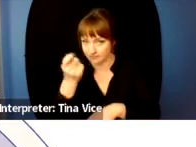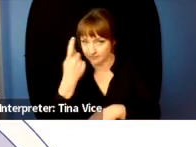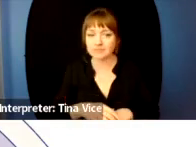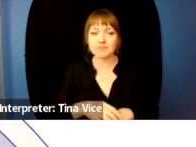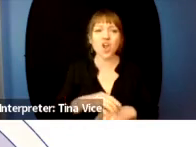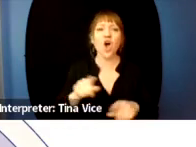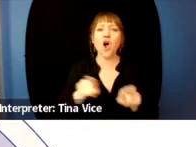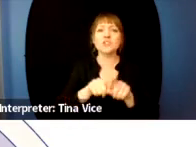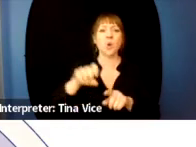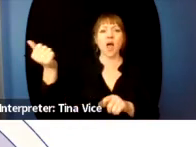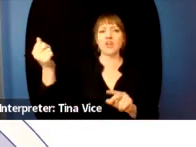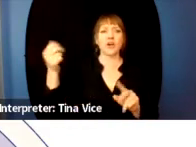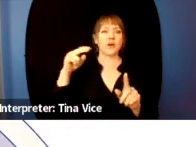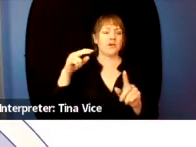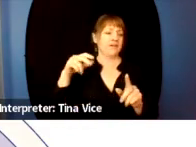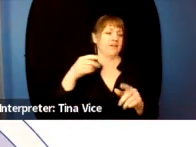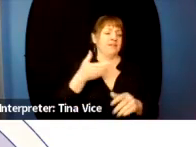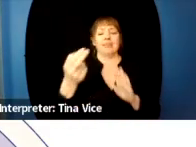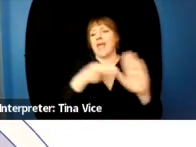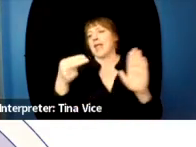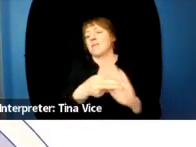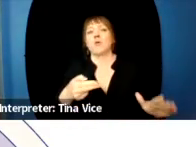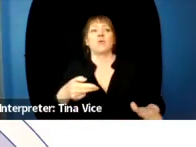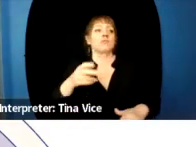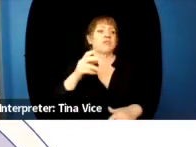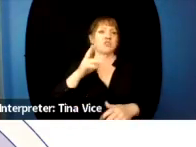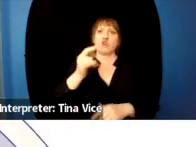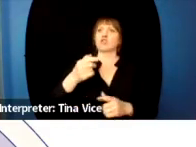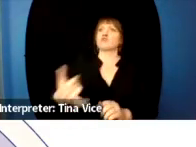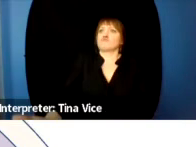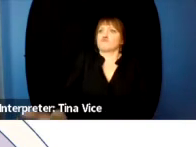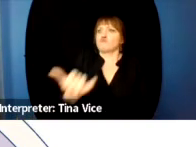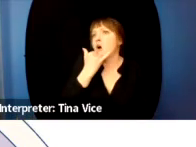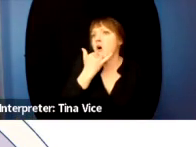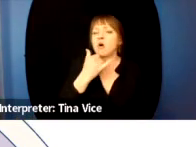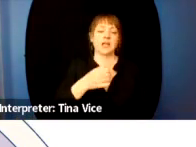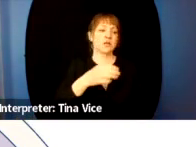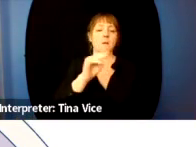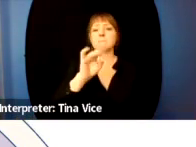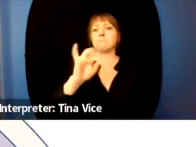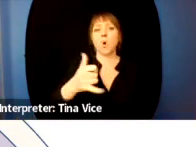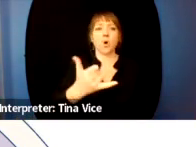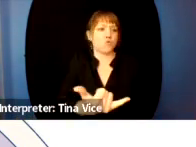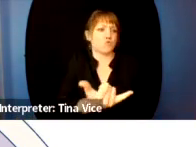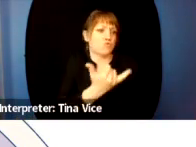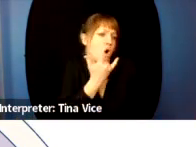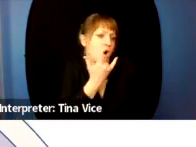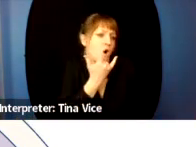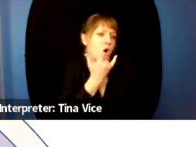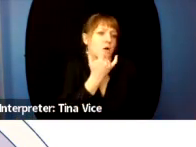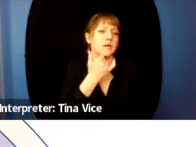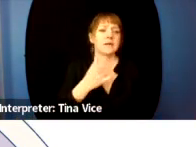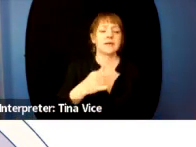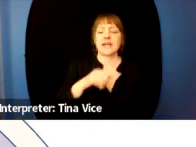too, right? So drugs are wrong. We have a moralism problem. It's criminalized. We have that inequity in how those laws